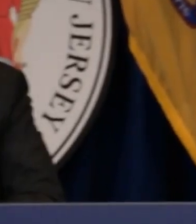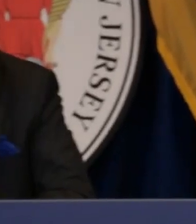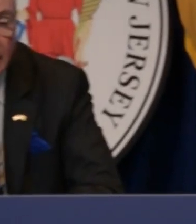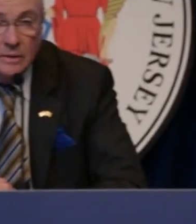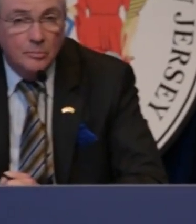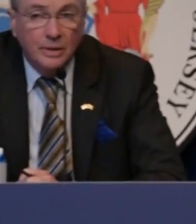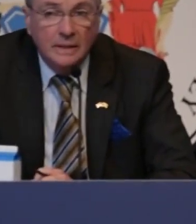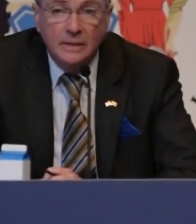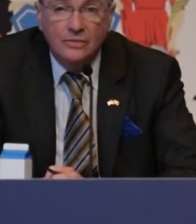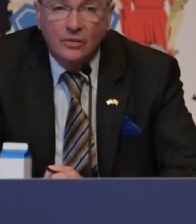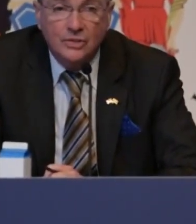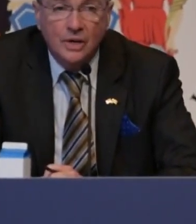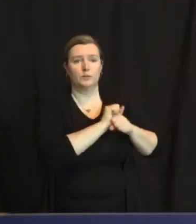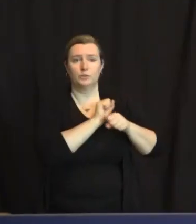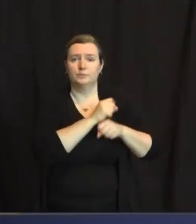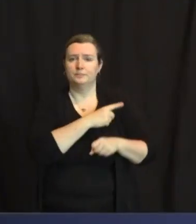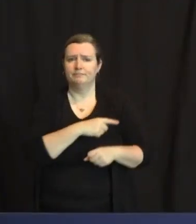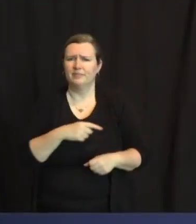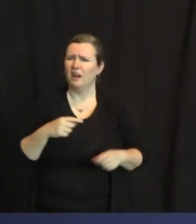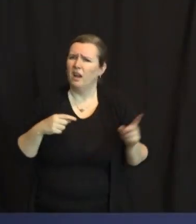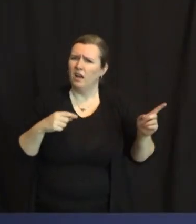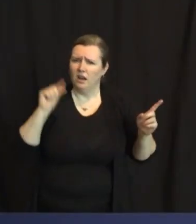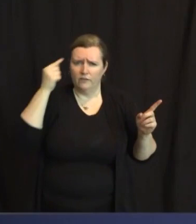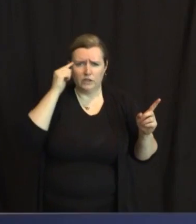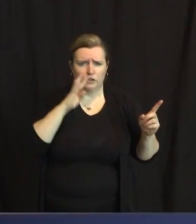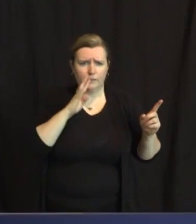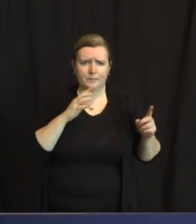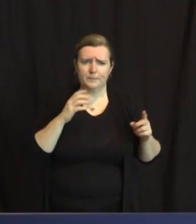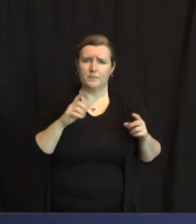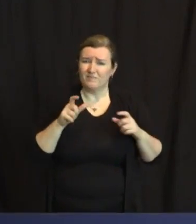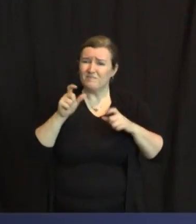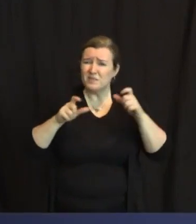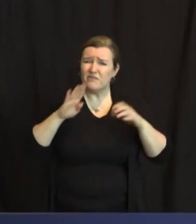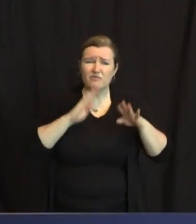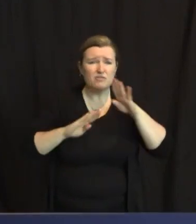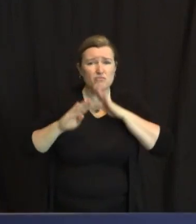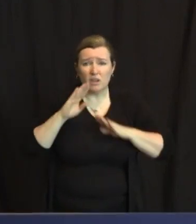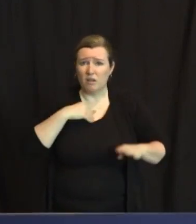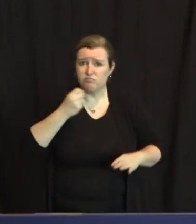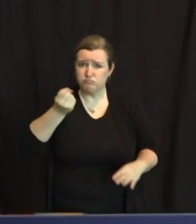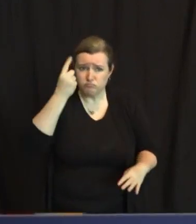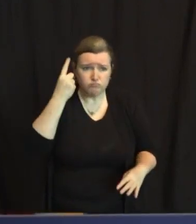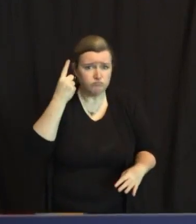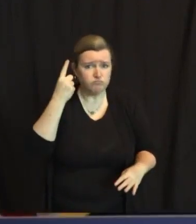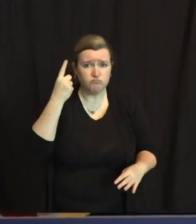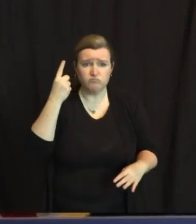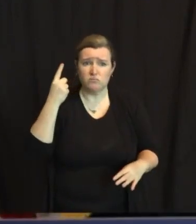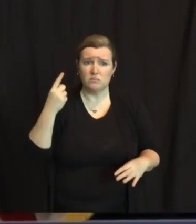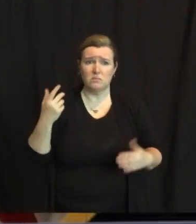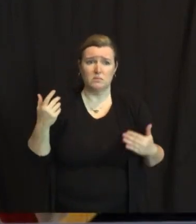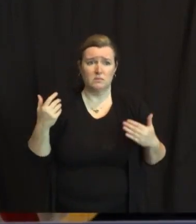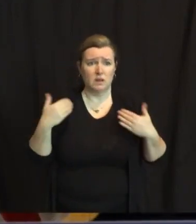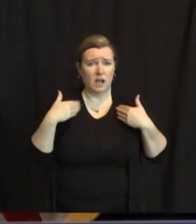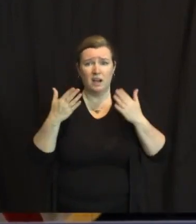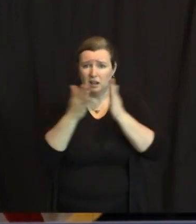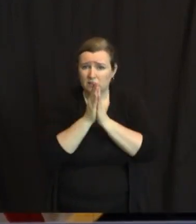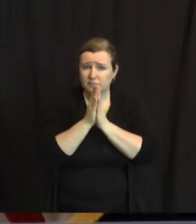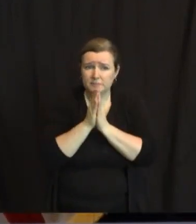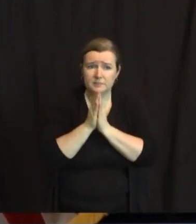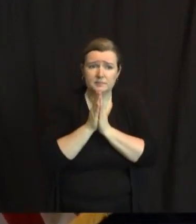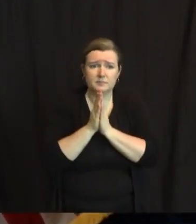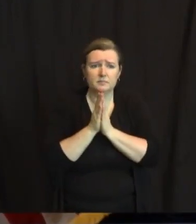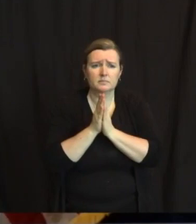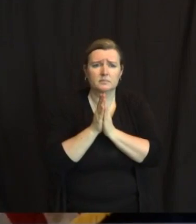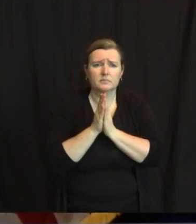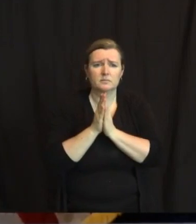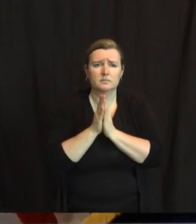Again, we understand completely the frustration folks have. I did ask the governor last night, and